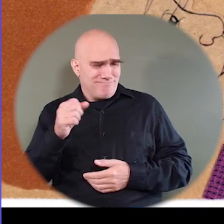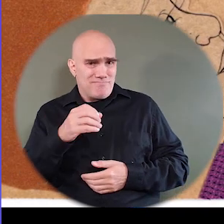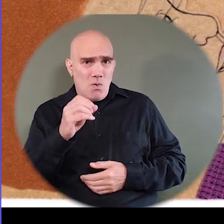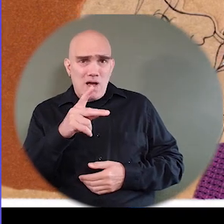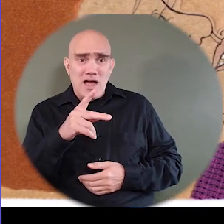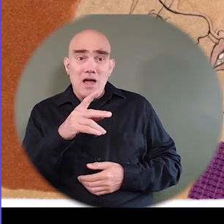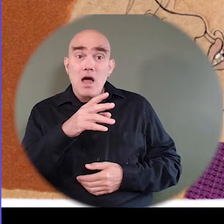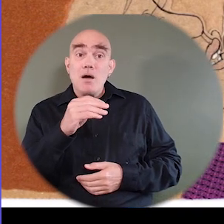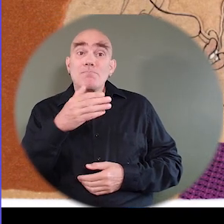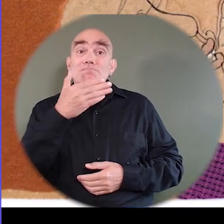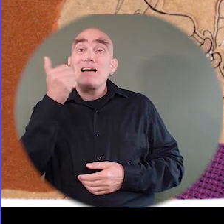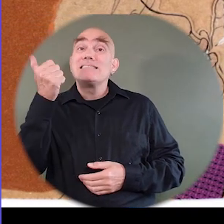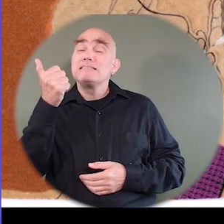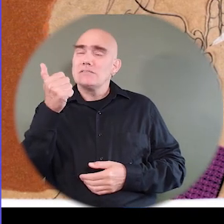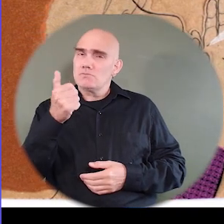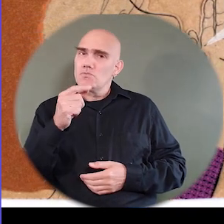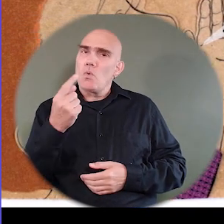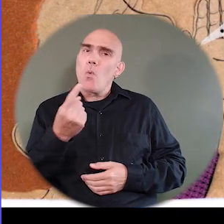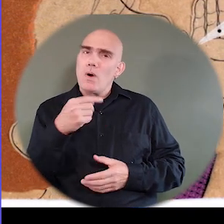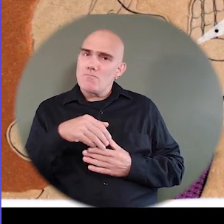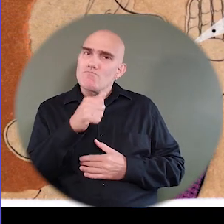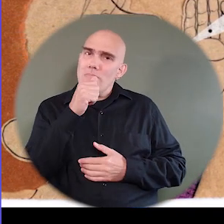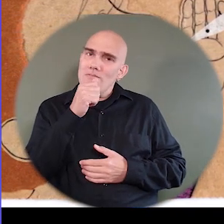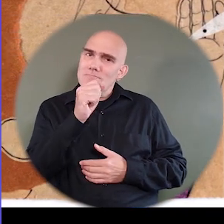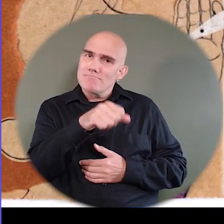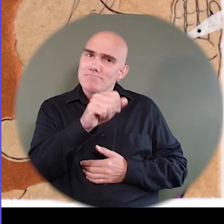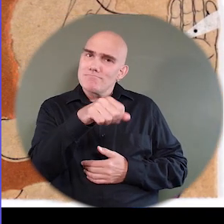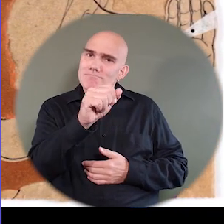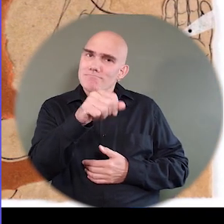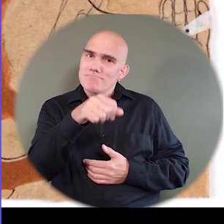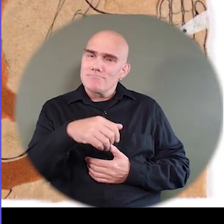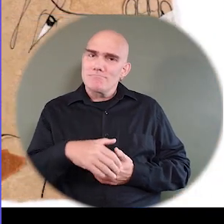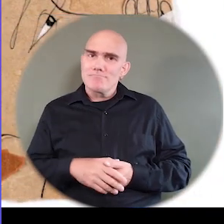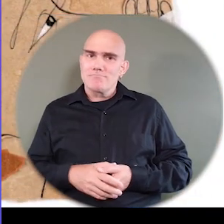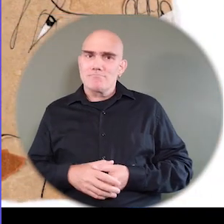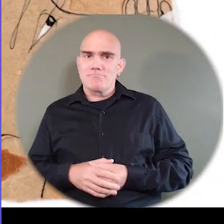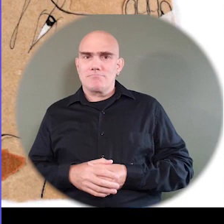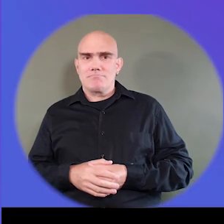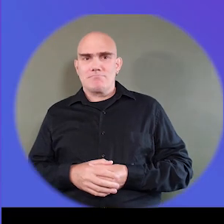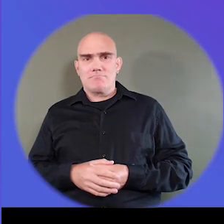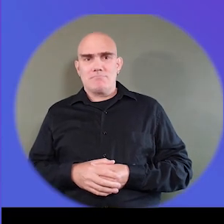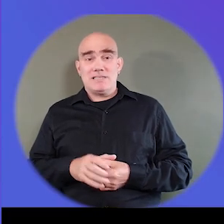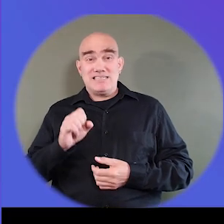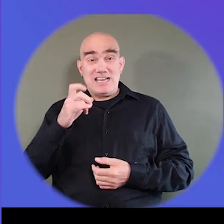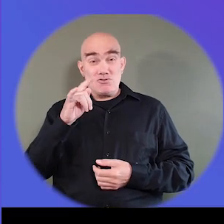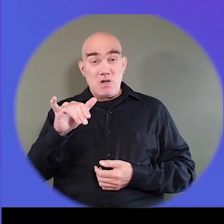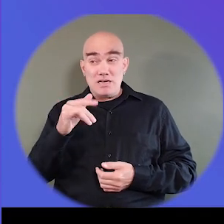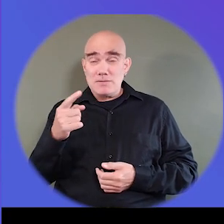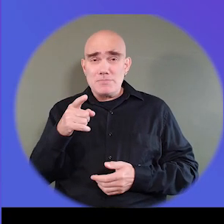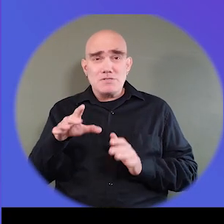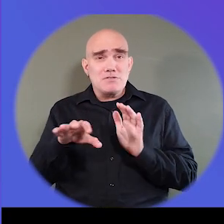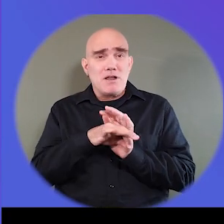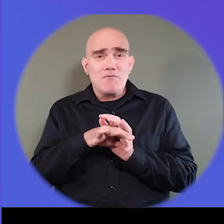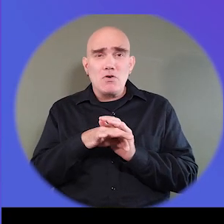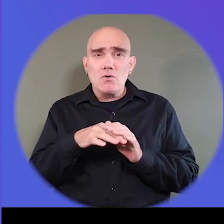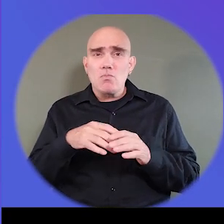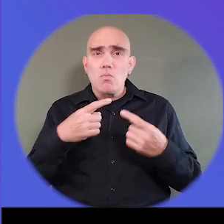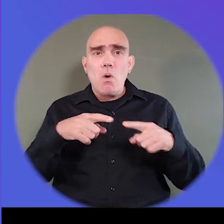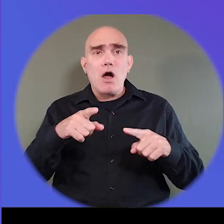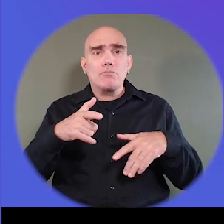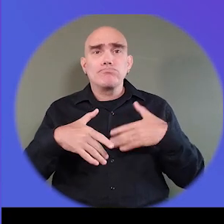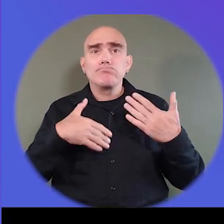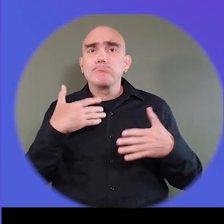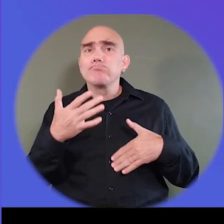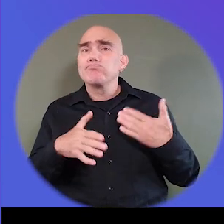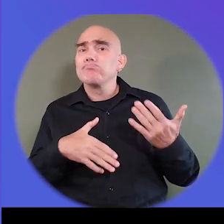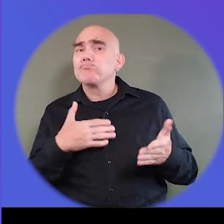Yes, it is okay, and best only to do only in private. Sexuality is something you